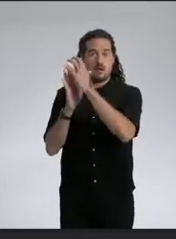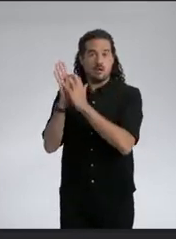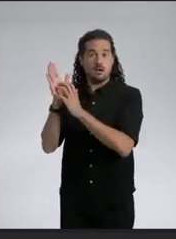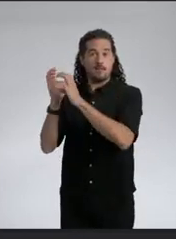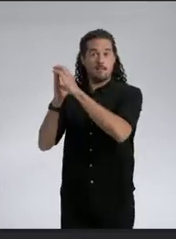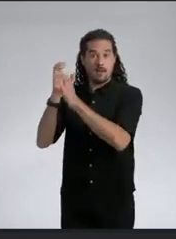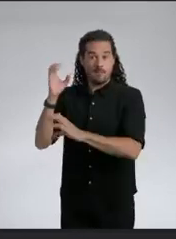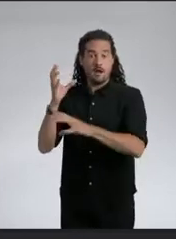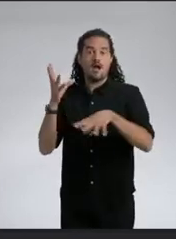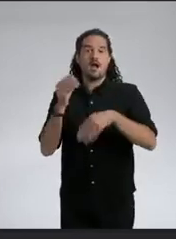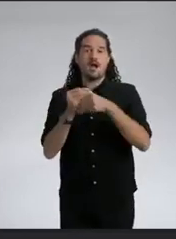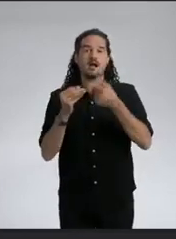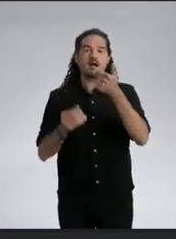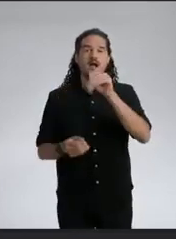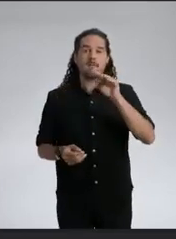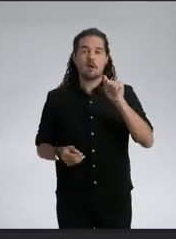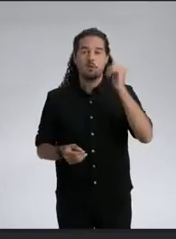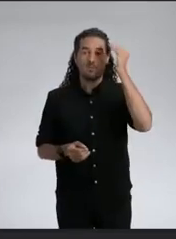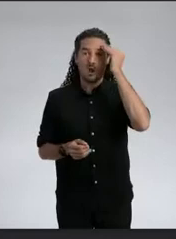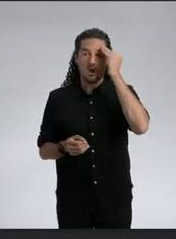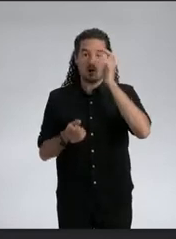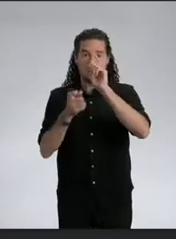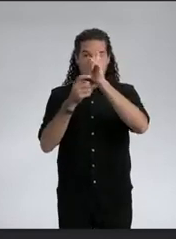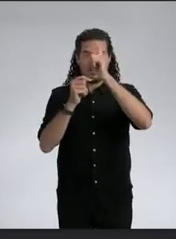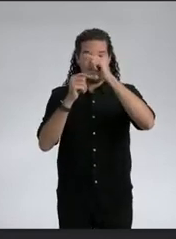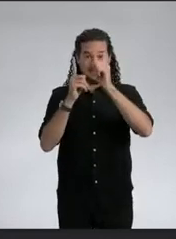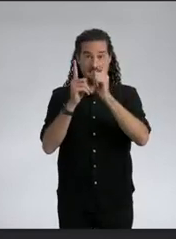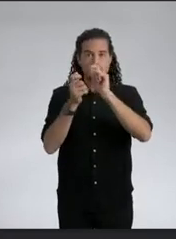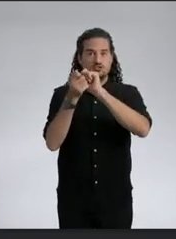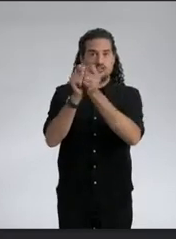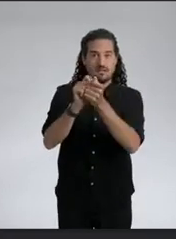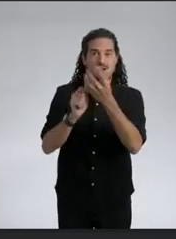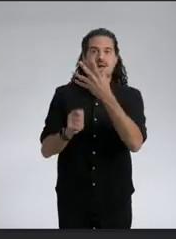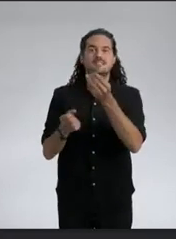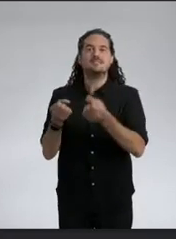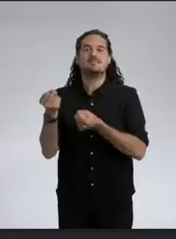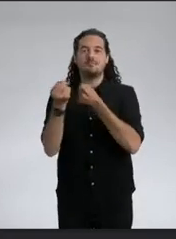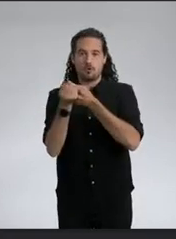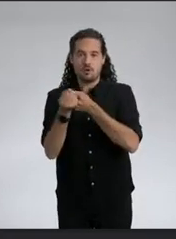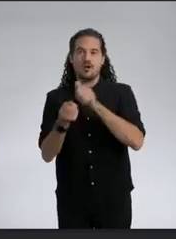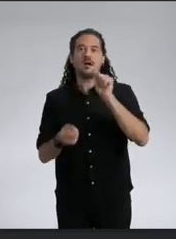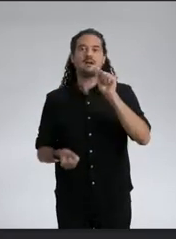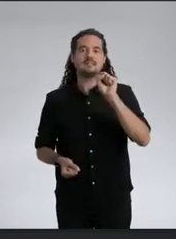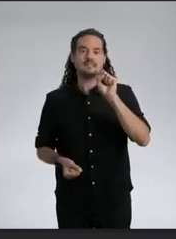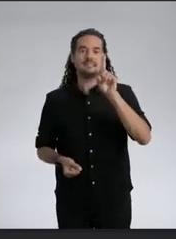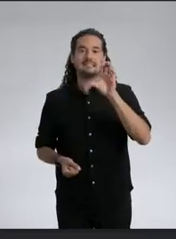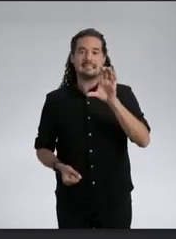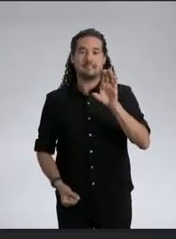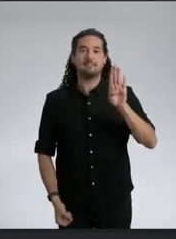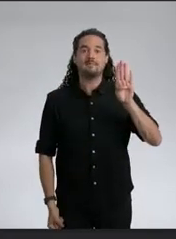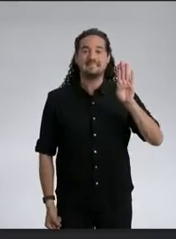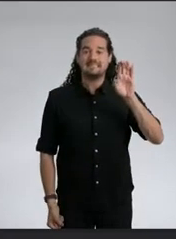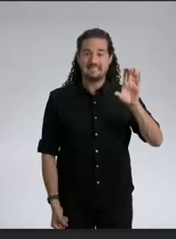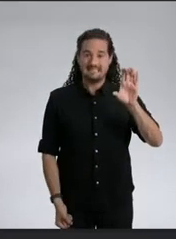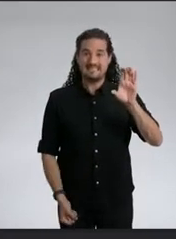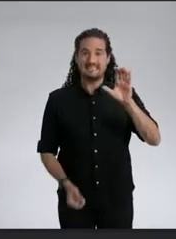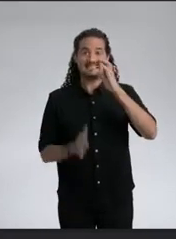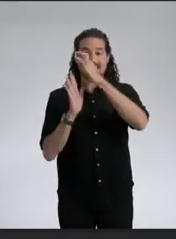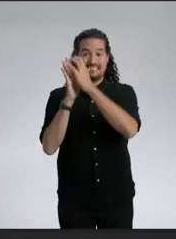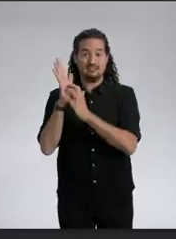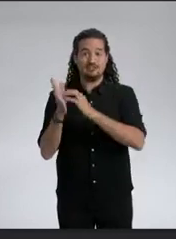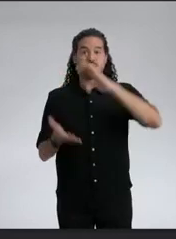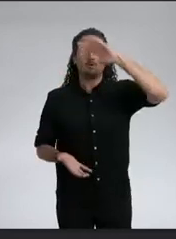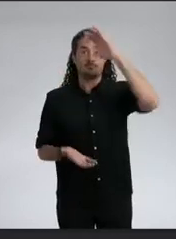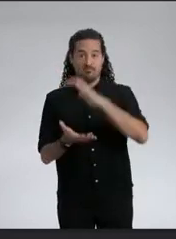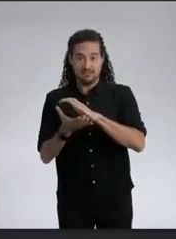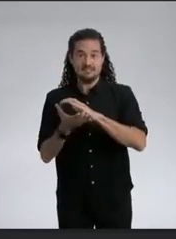transforms, and vastly expanded support for the latest ASDC and BC texture compression formats used by Mac, PC,